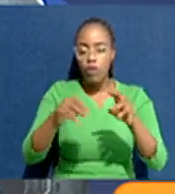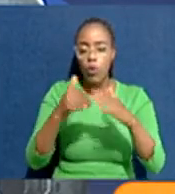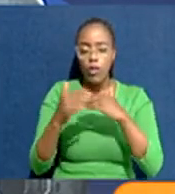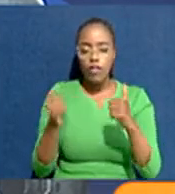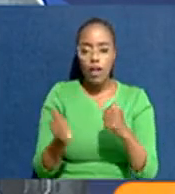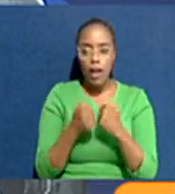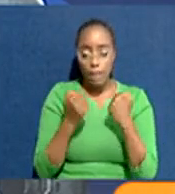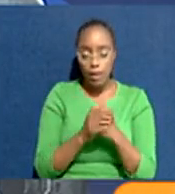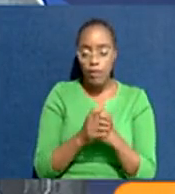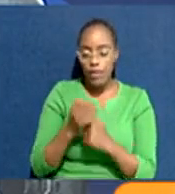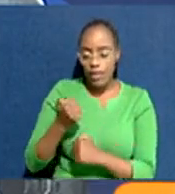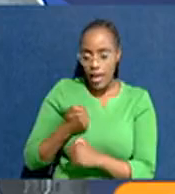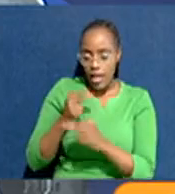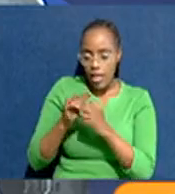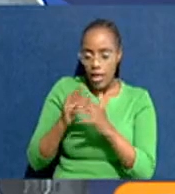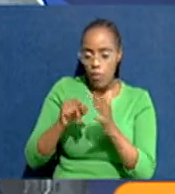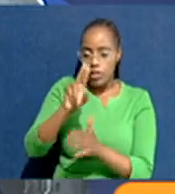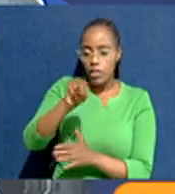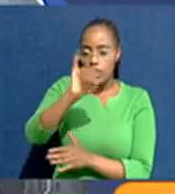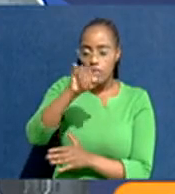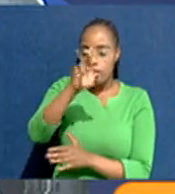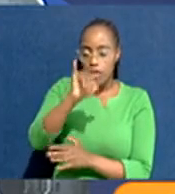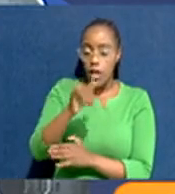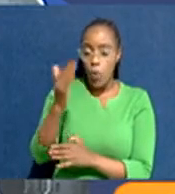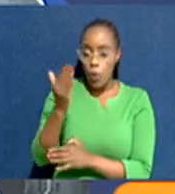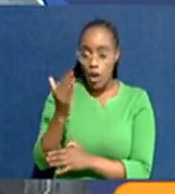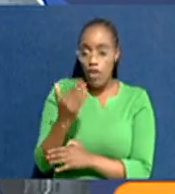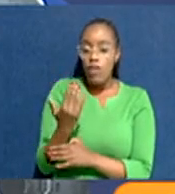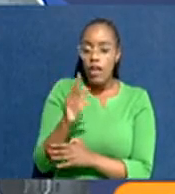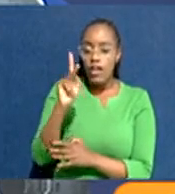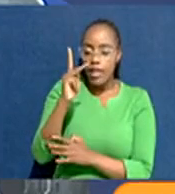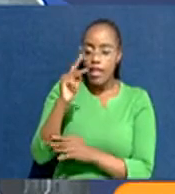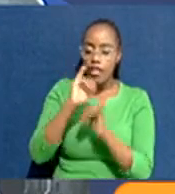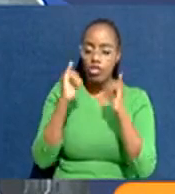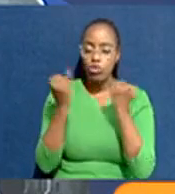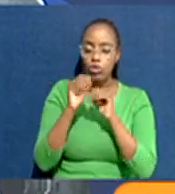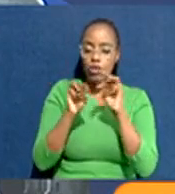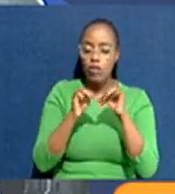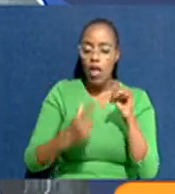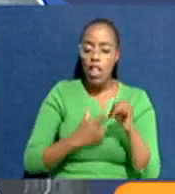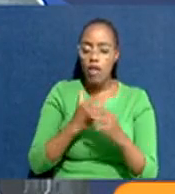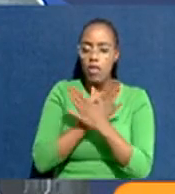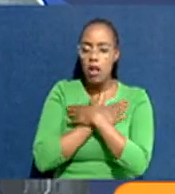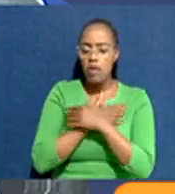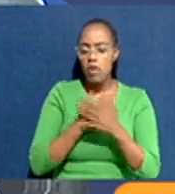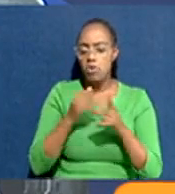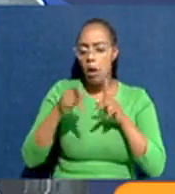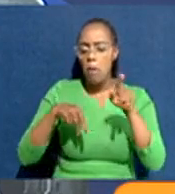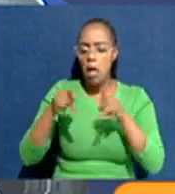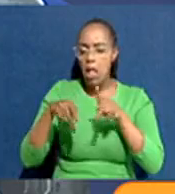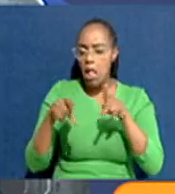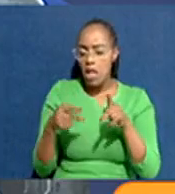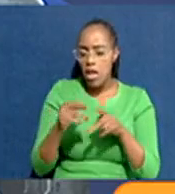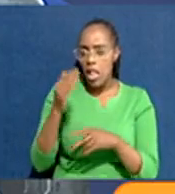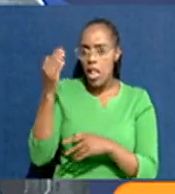incident. The late Catherine Njeri, a student at the Kenya Institute of Management, had visited her friend for a party at their apartment